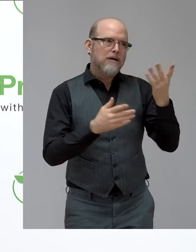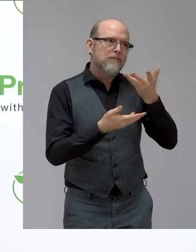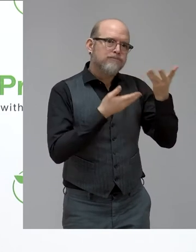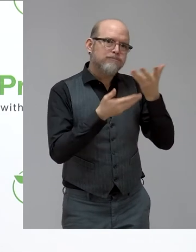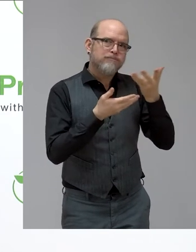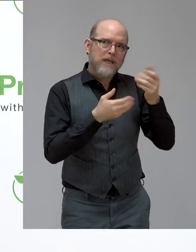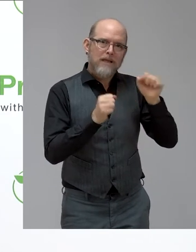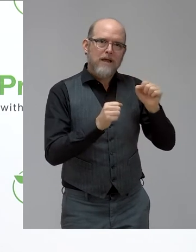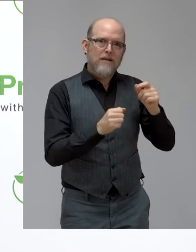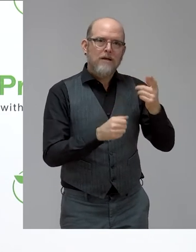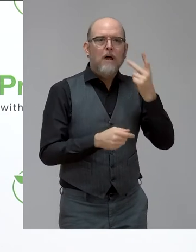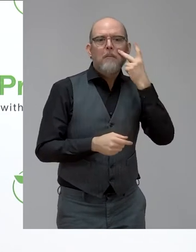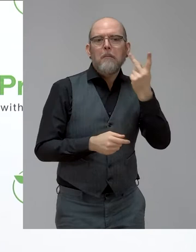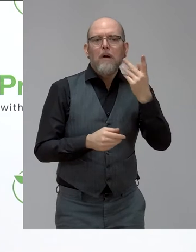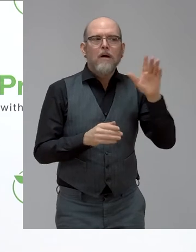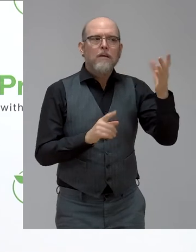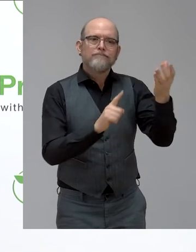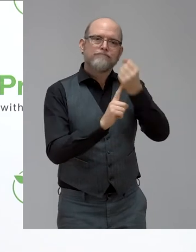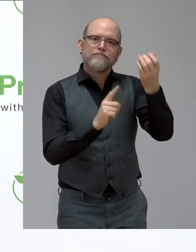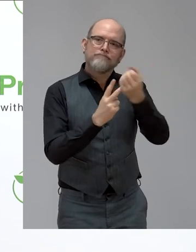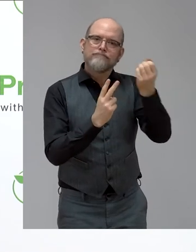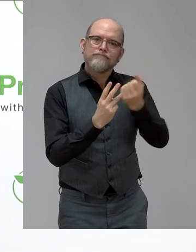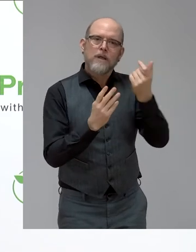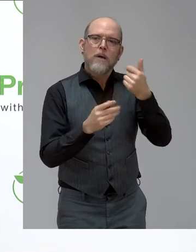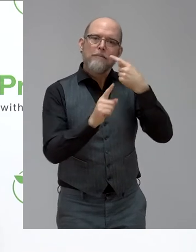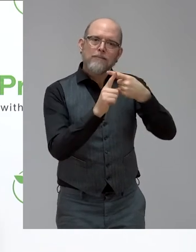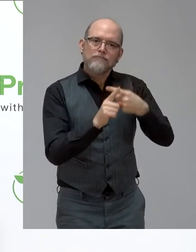these solutions and connect them, partner up.